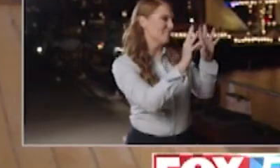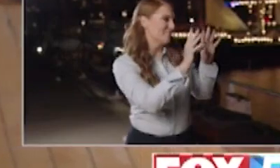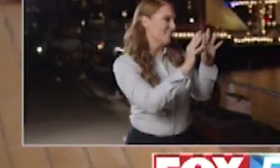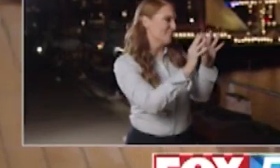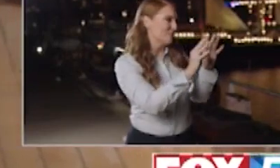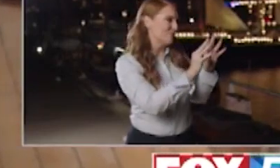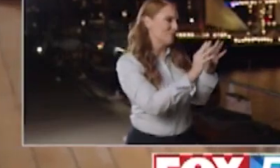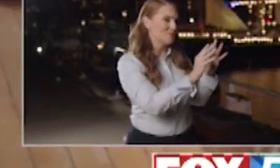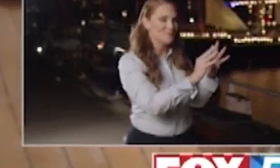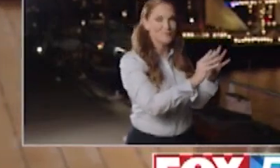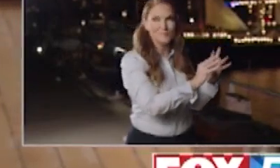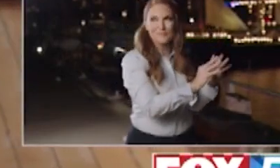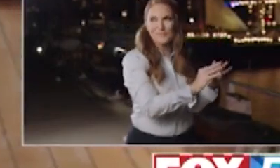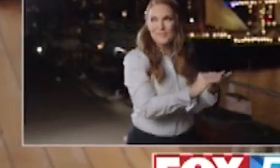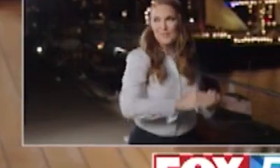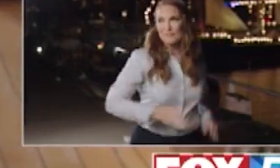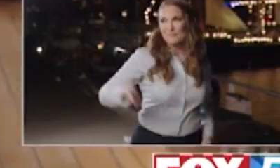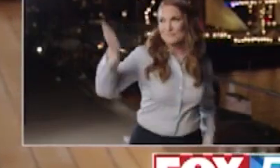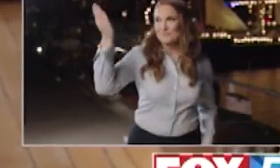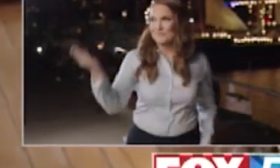last gleaming,